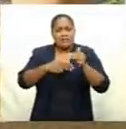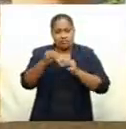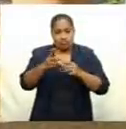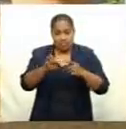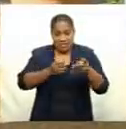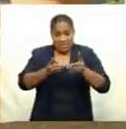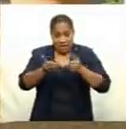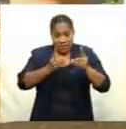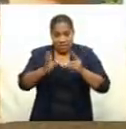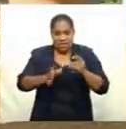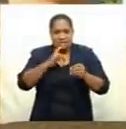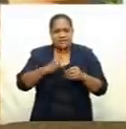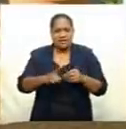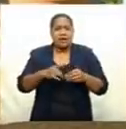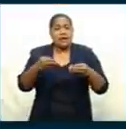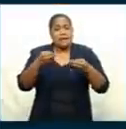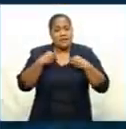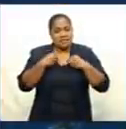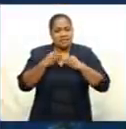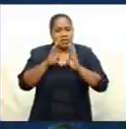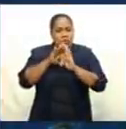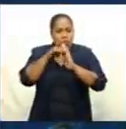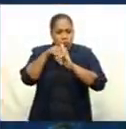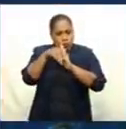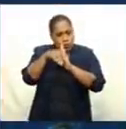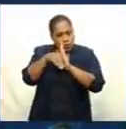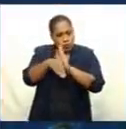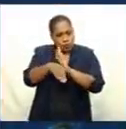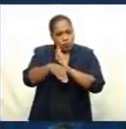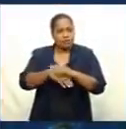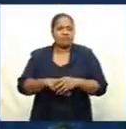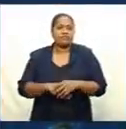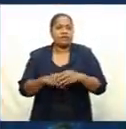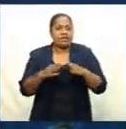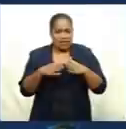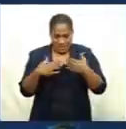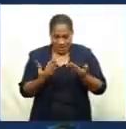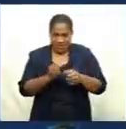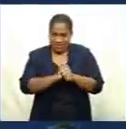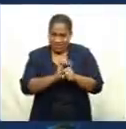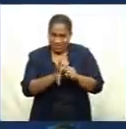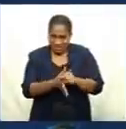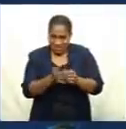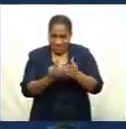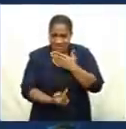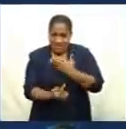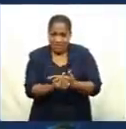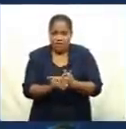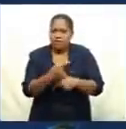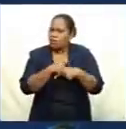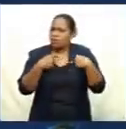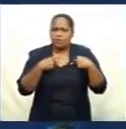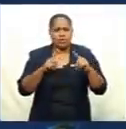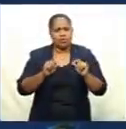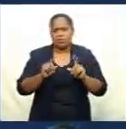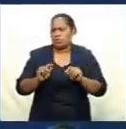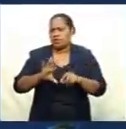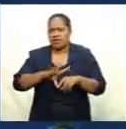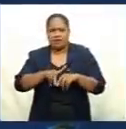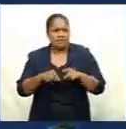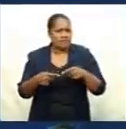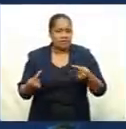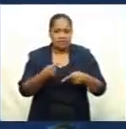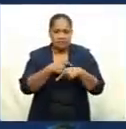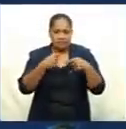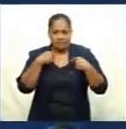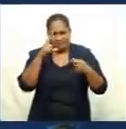the business is significantly down. Around the current conditions, we're doing everything we can to keep all our staff employed and serve as